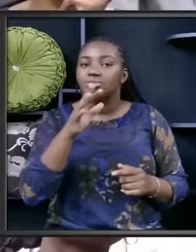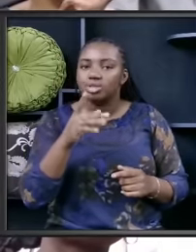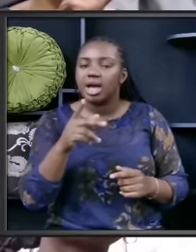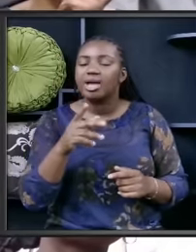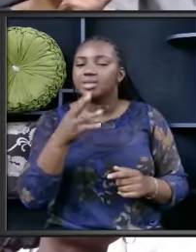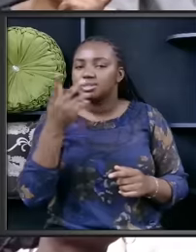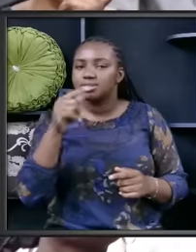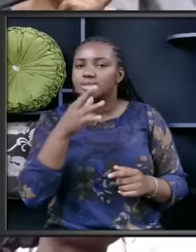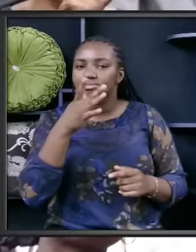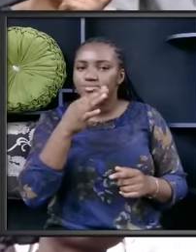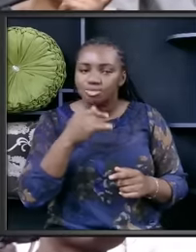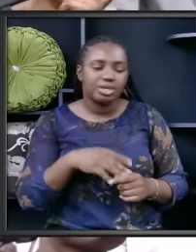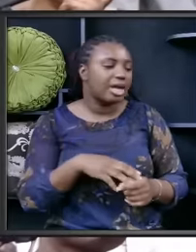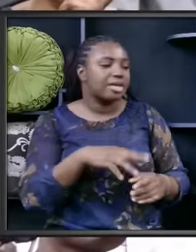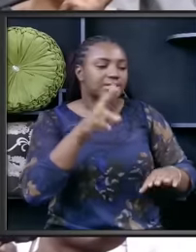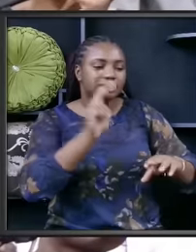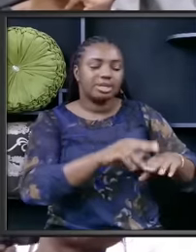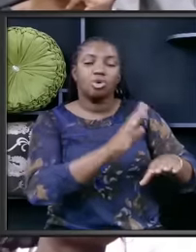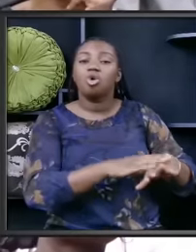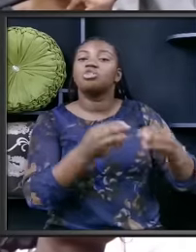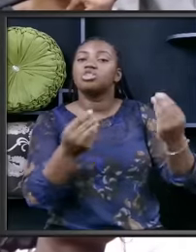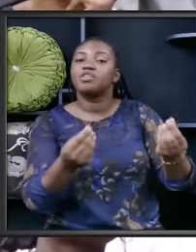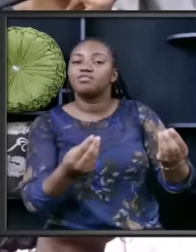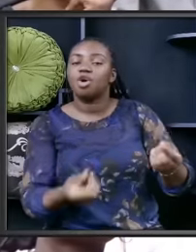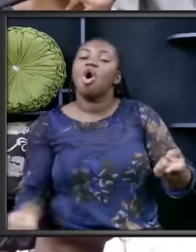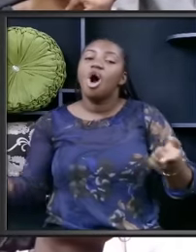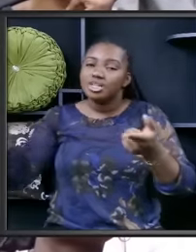chop the food. He go chop him. Since that